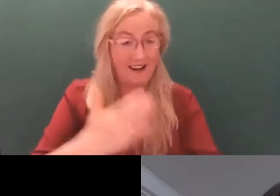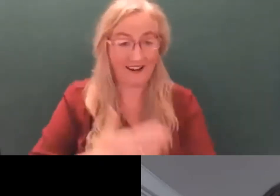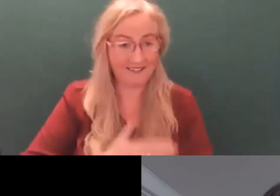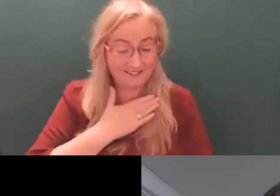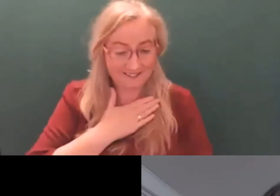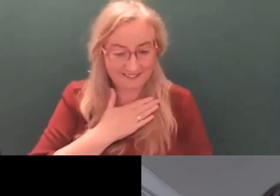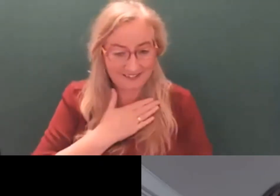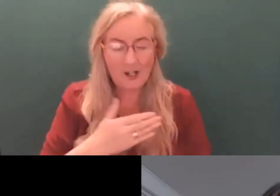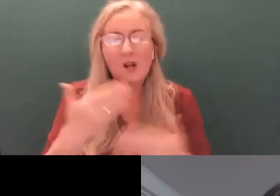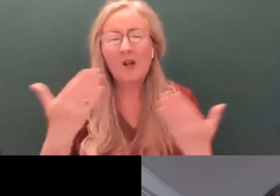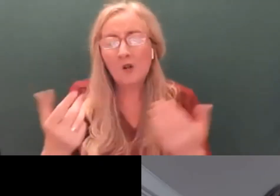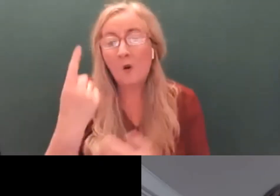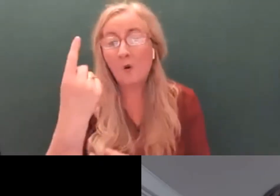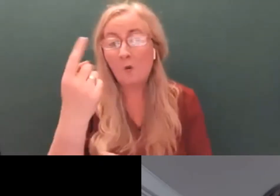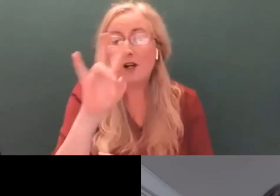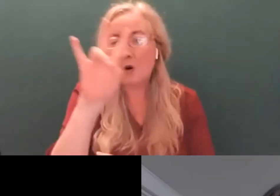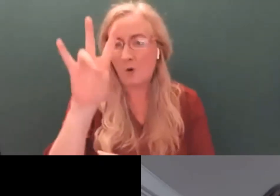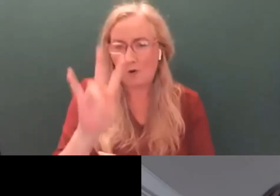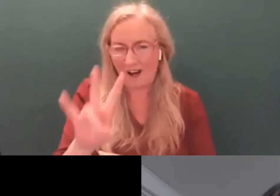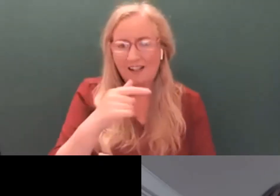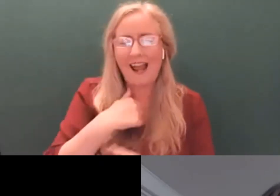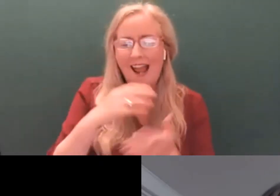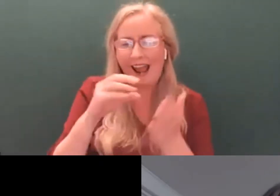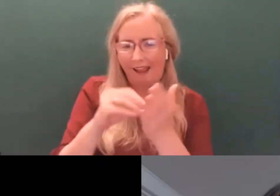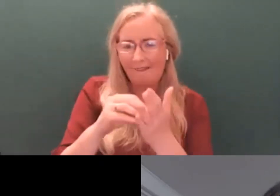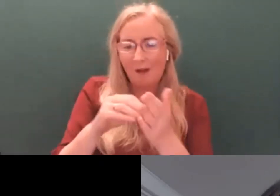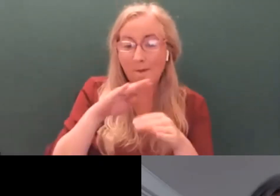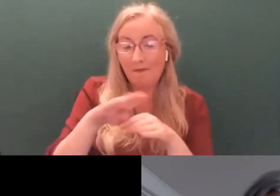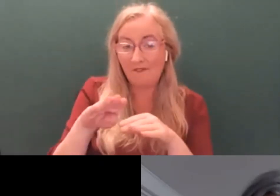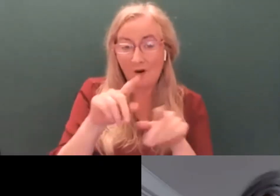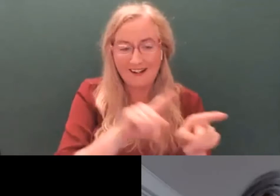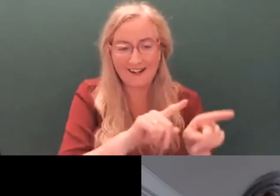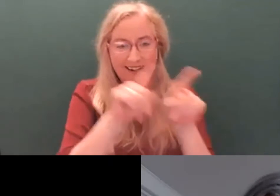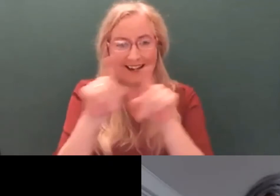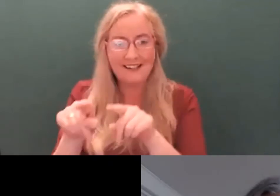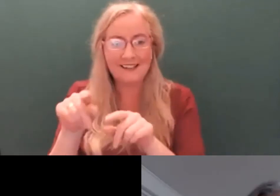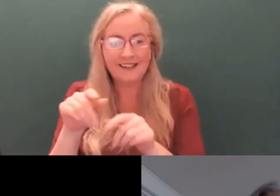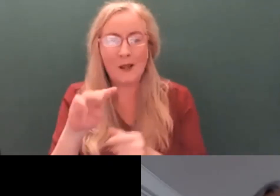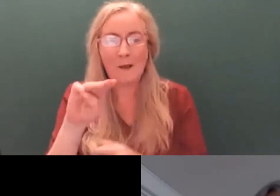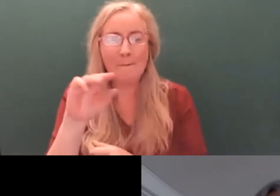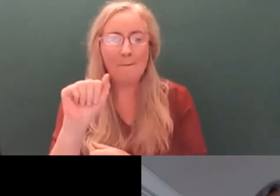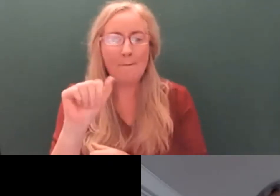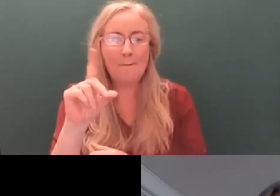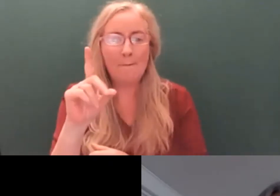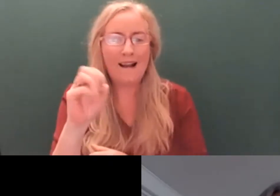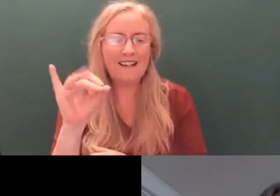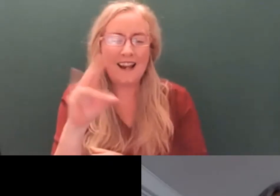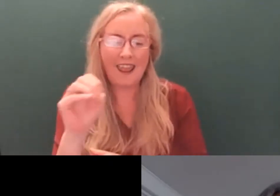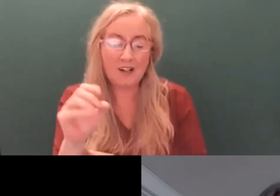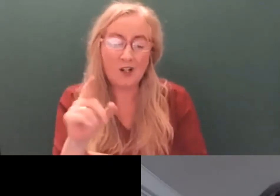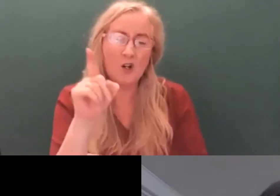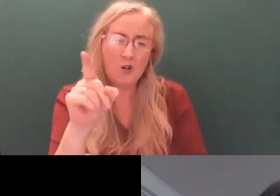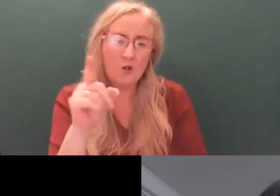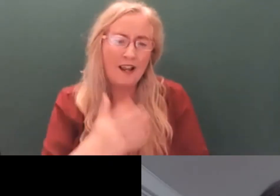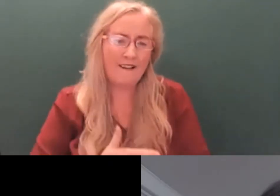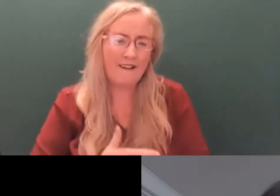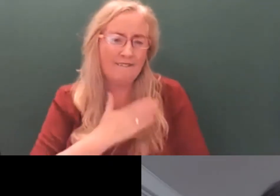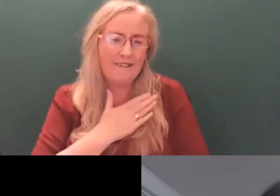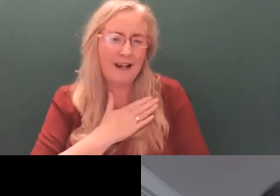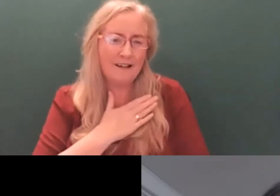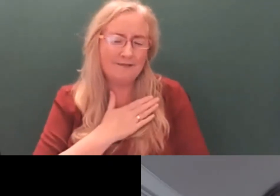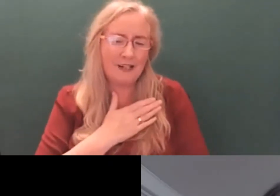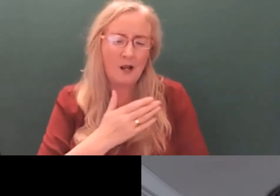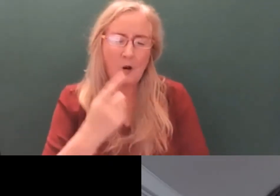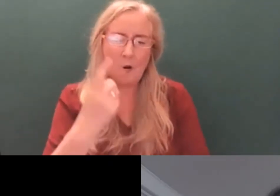So one question I have, Shirley, before we move on to Madeline, is that if you feel very competent with one social